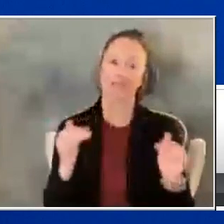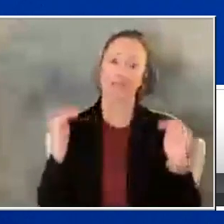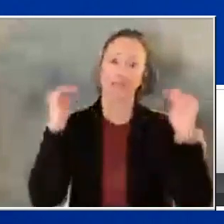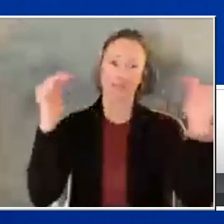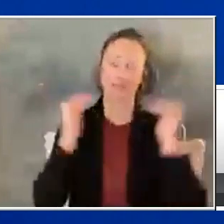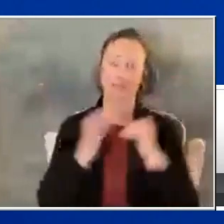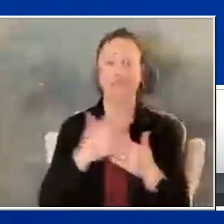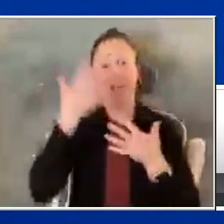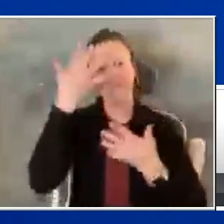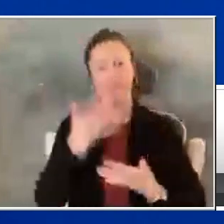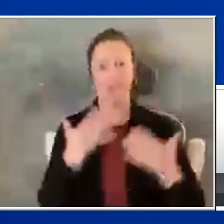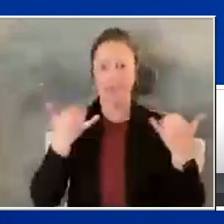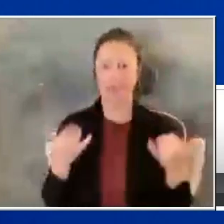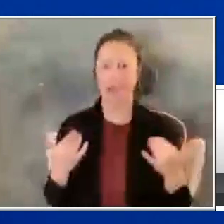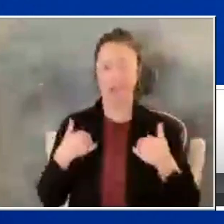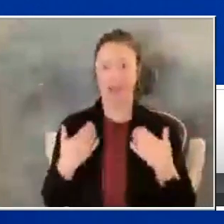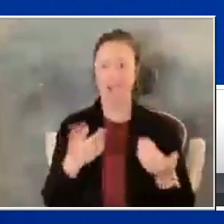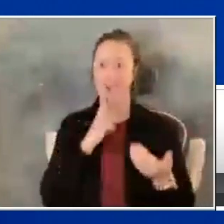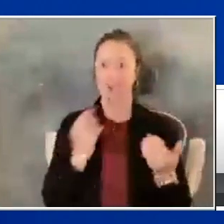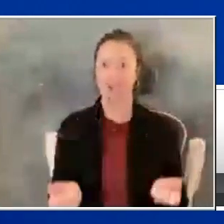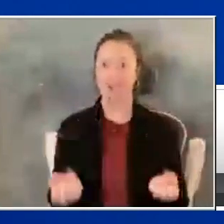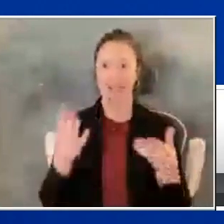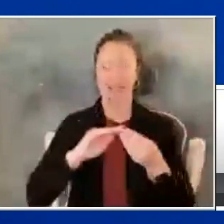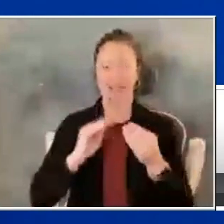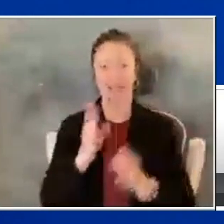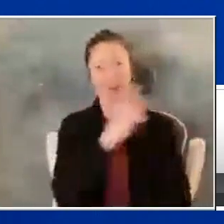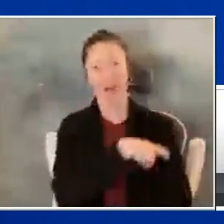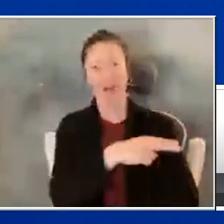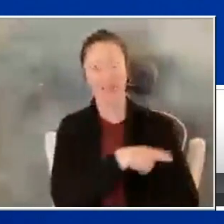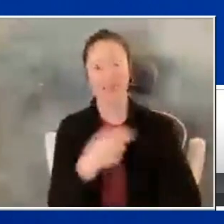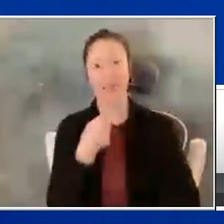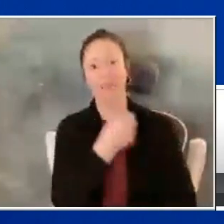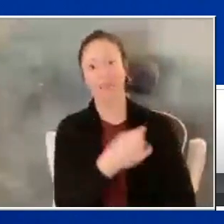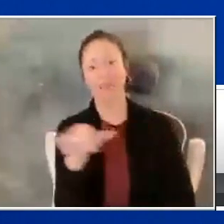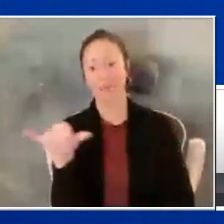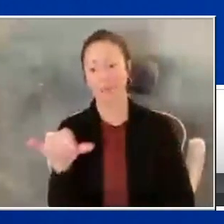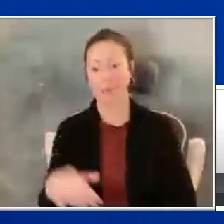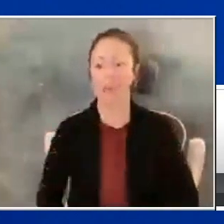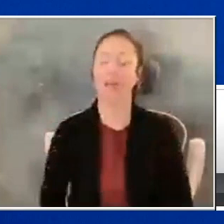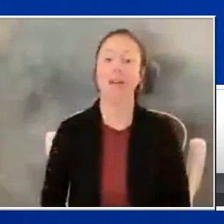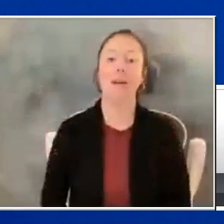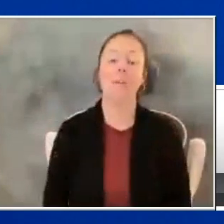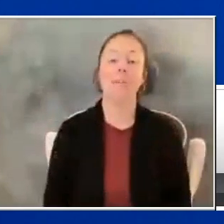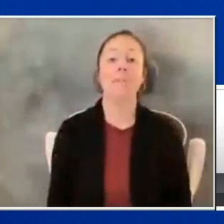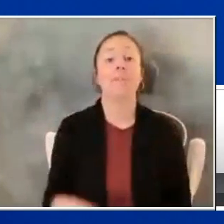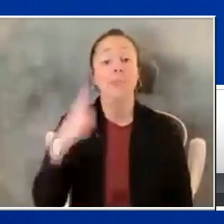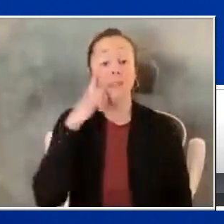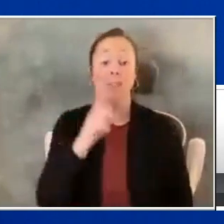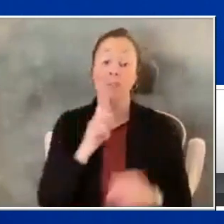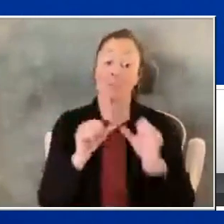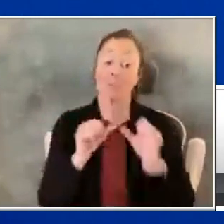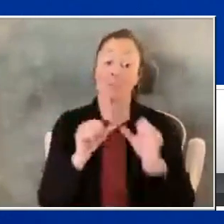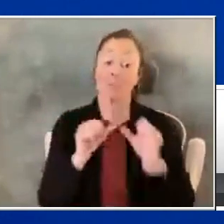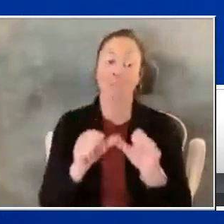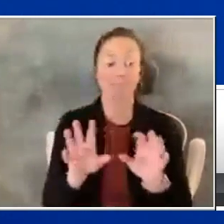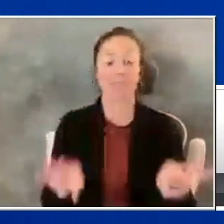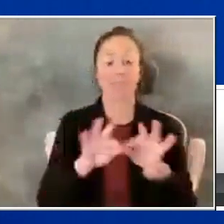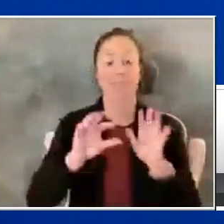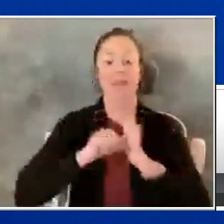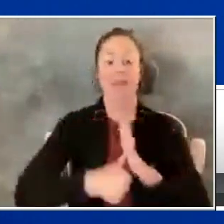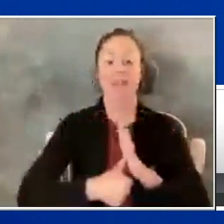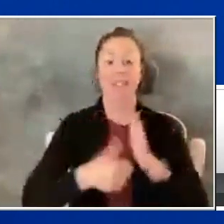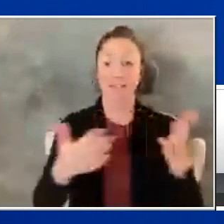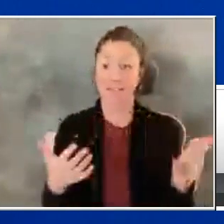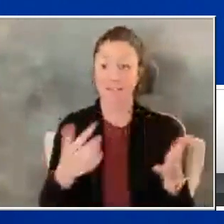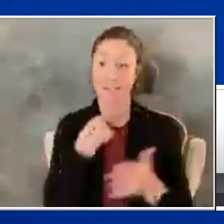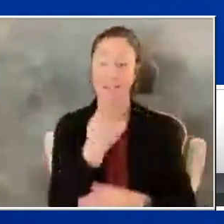we have high numbers in the hospital as well. So I think it continues to be important to emphasize to people, number one, get